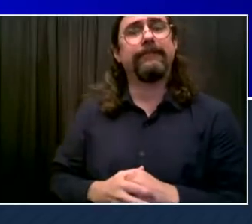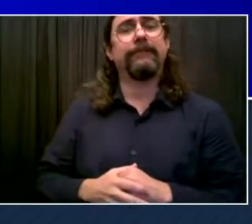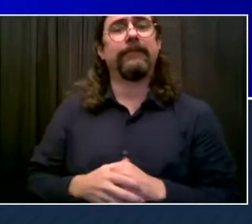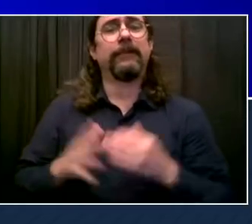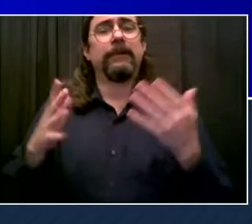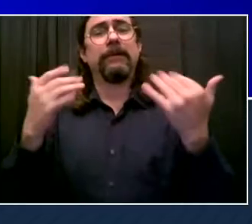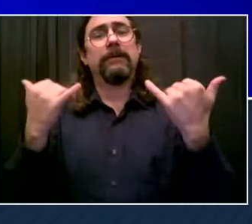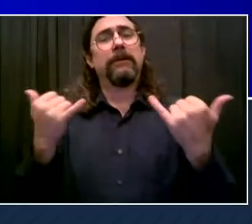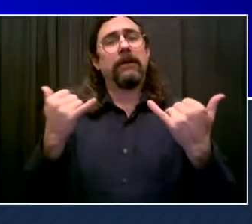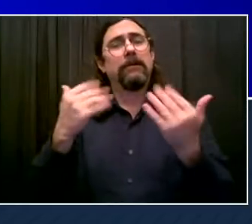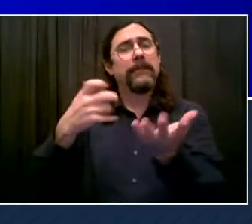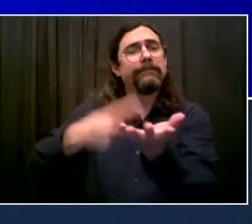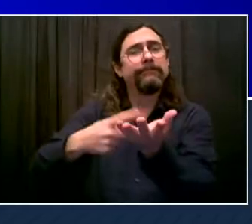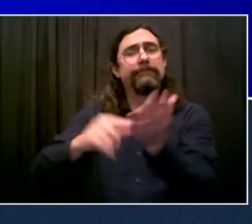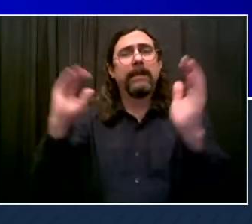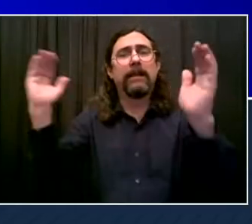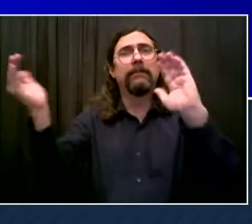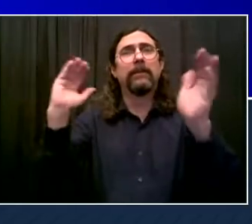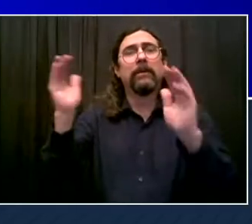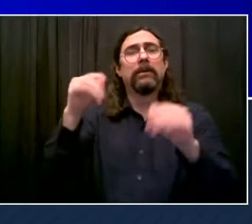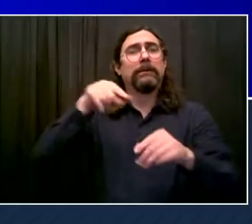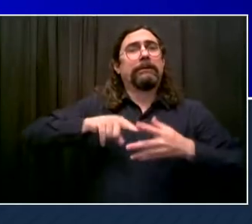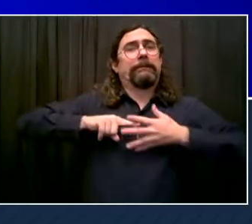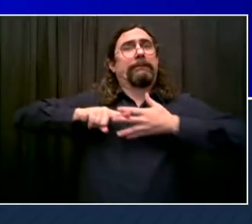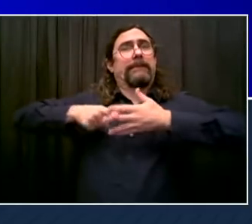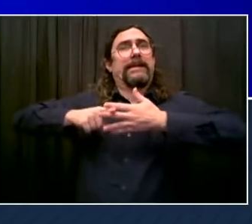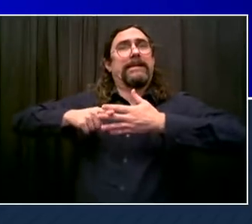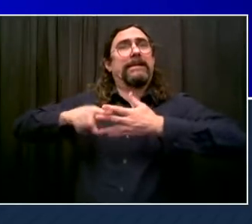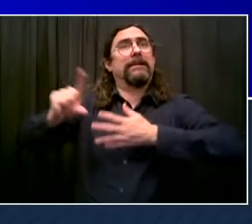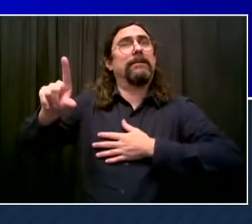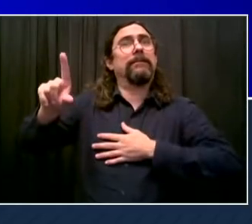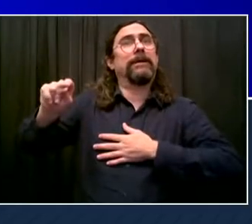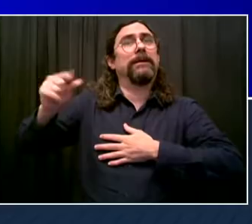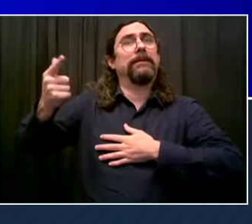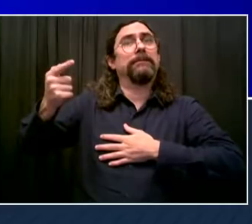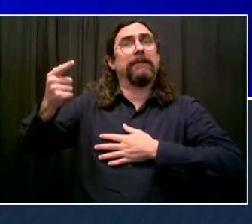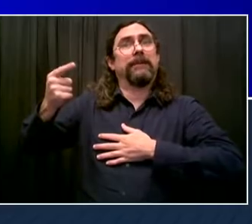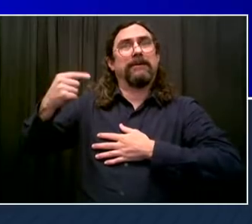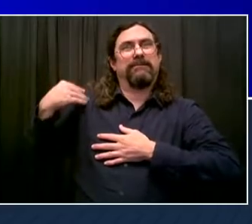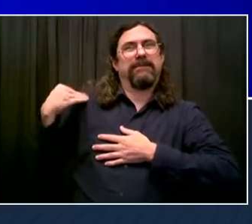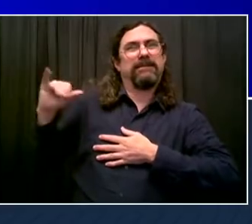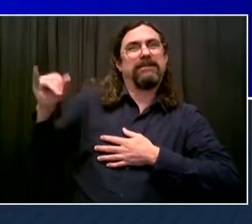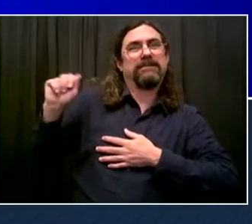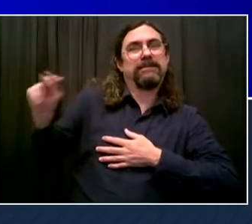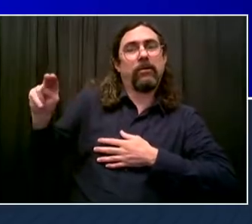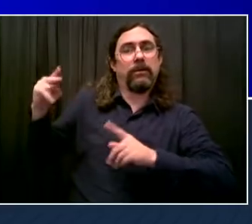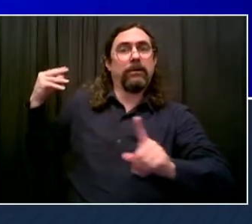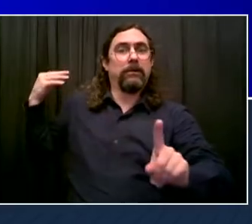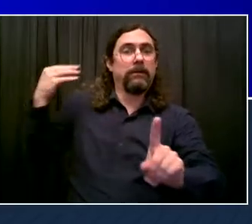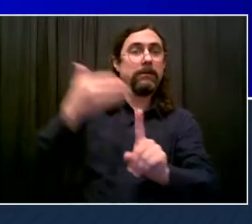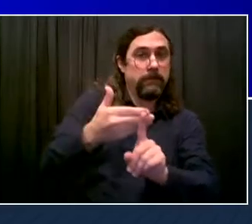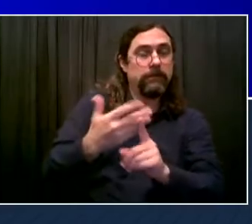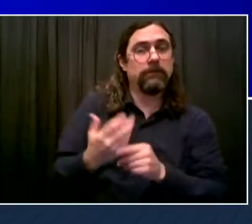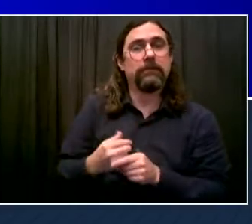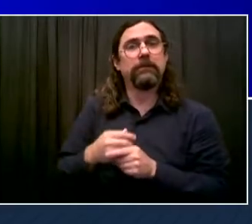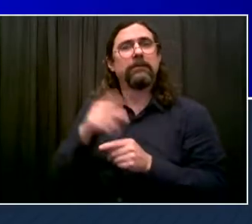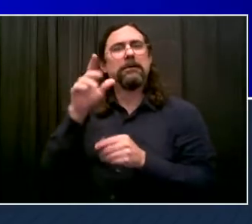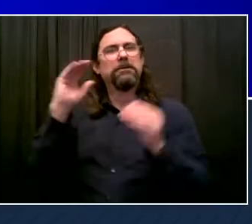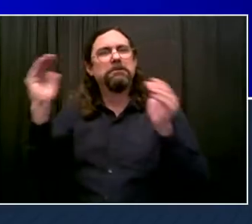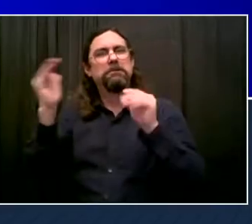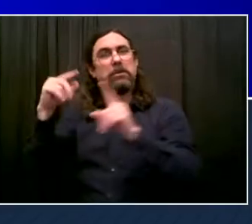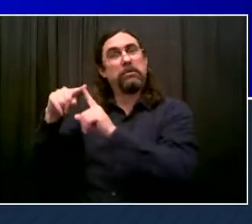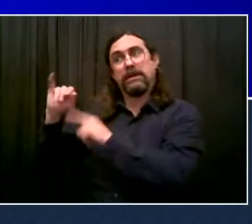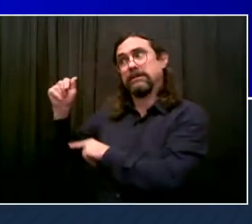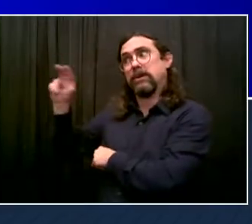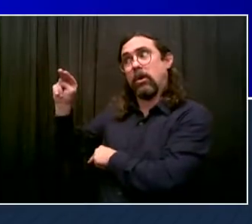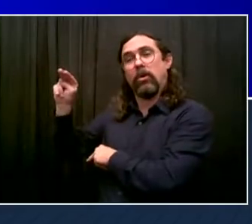per 100,000 New Yorkers, now down 95%. Positivity level, down 91%.